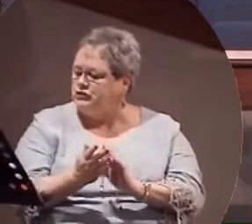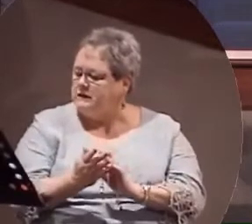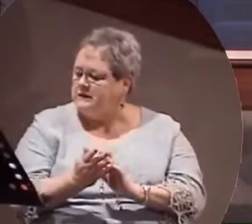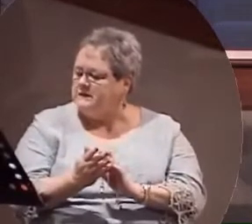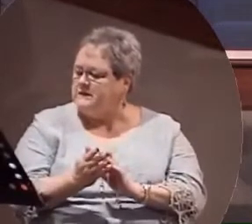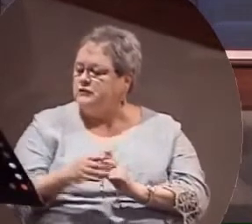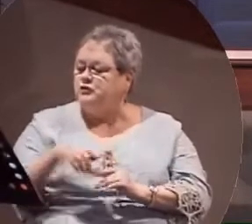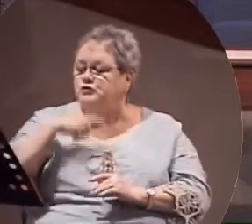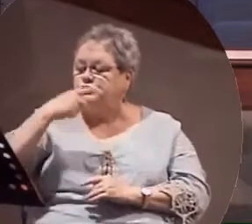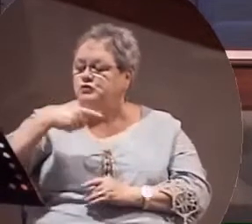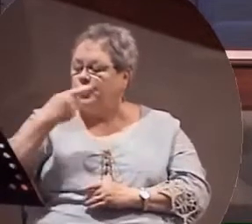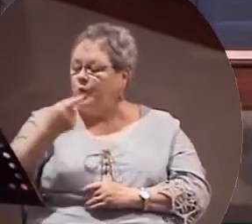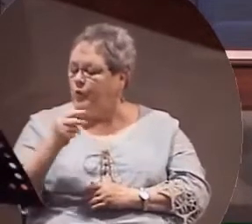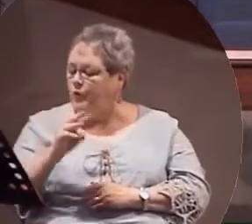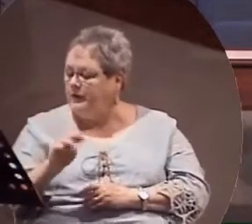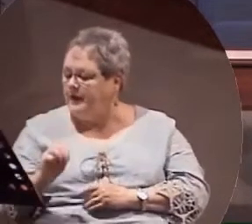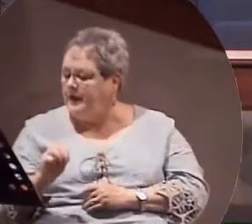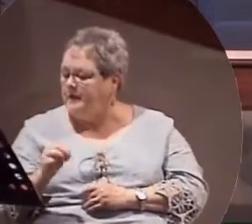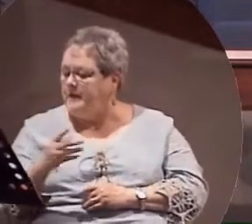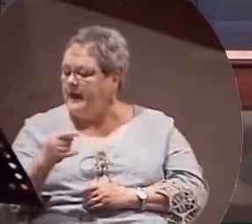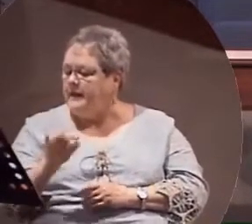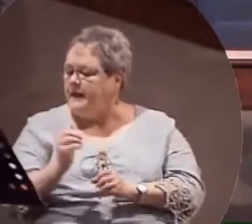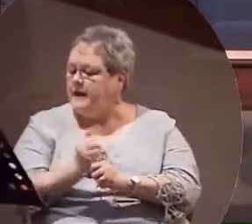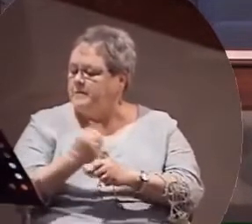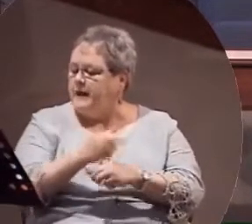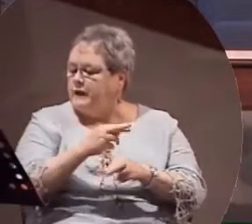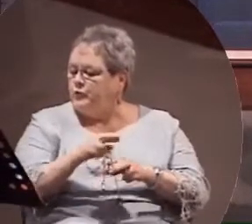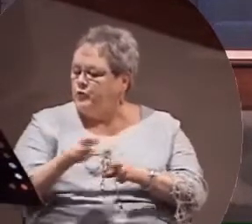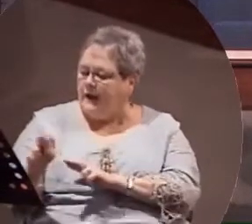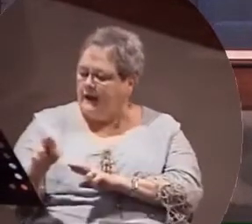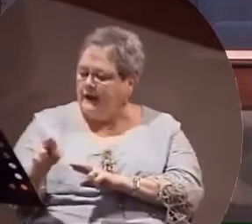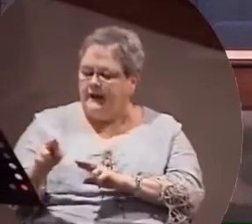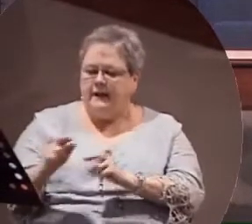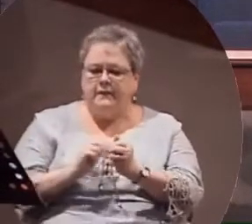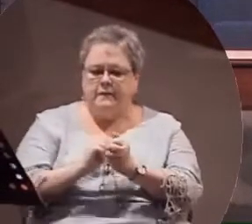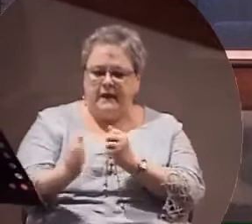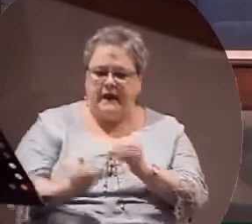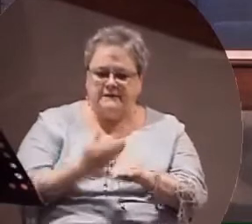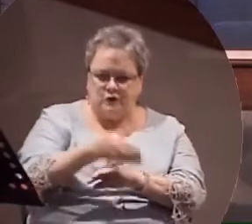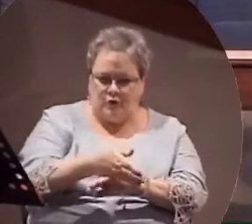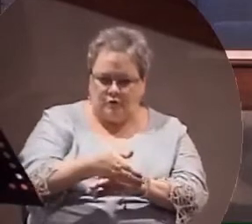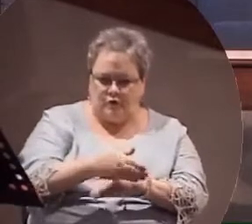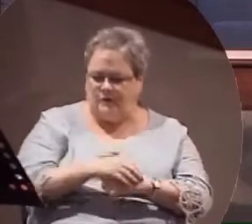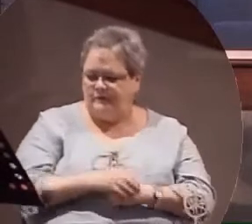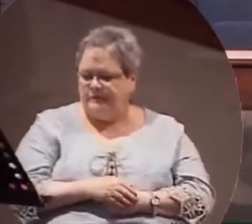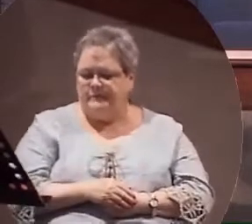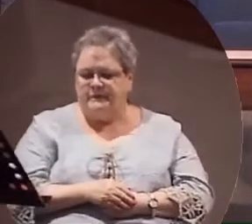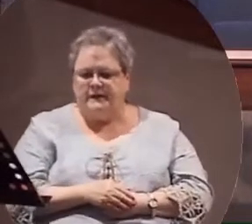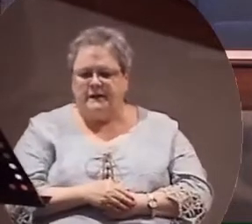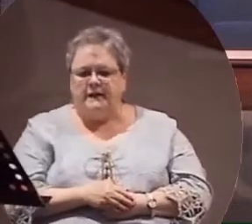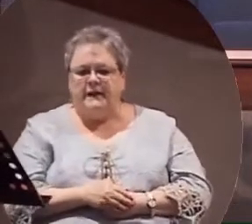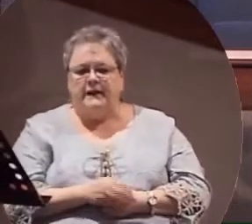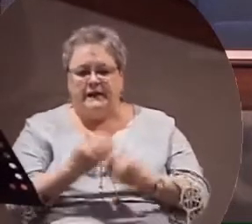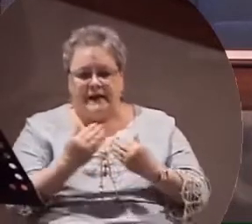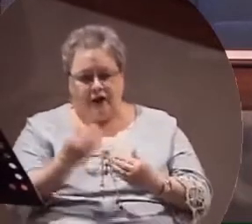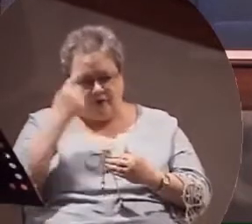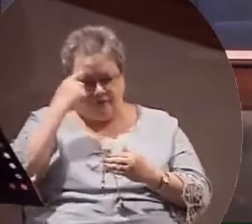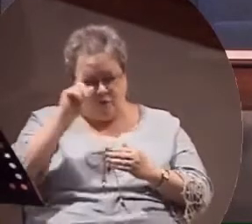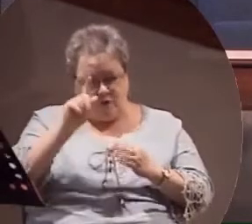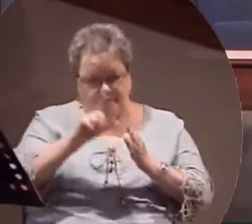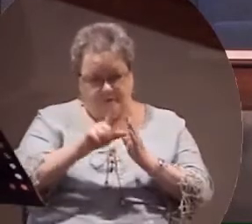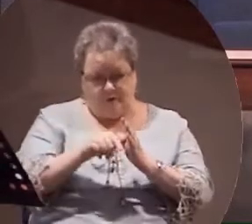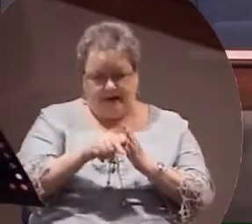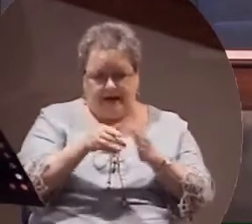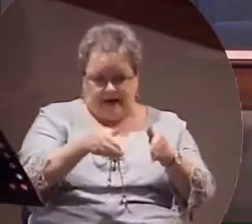had appointed them, and they made ready the Passover. Now I'm going to ask you, if you will, just for a moment to leave